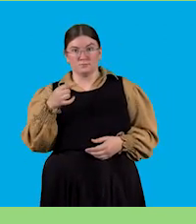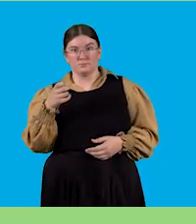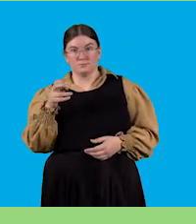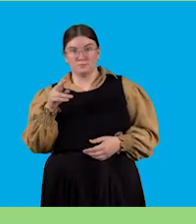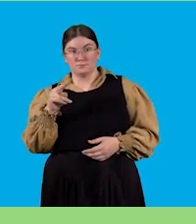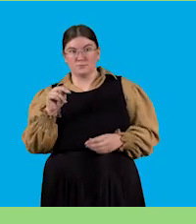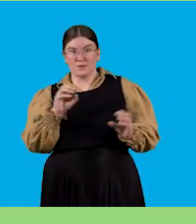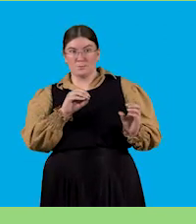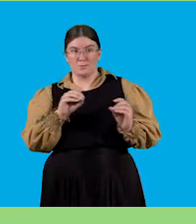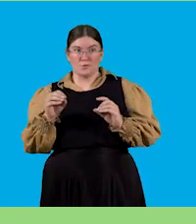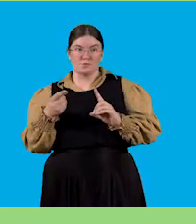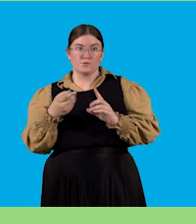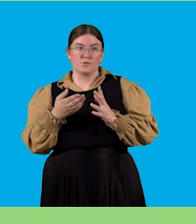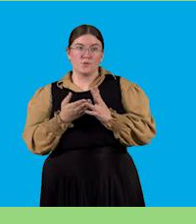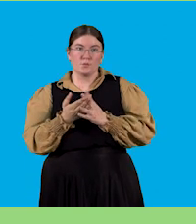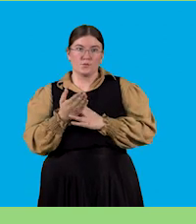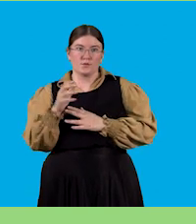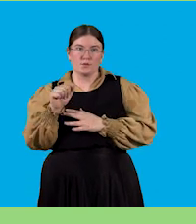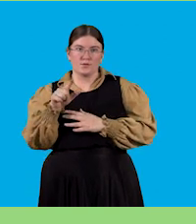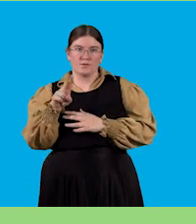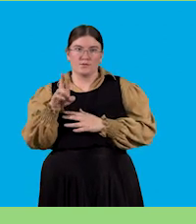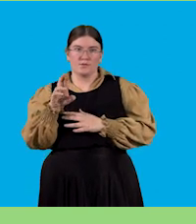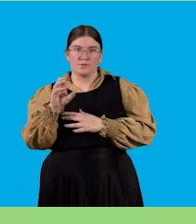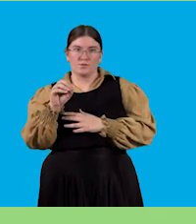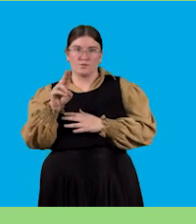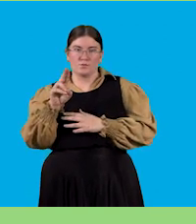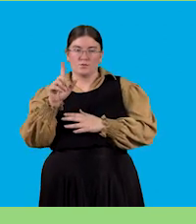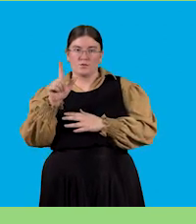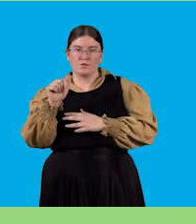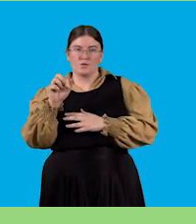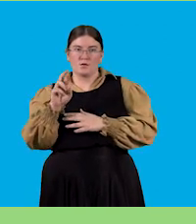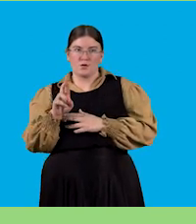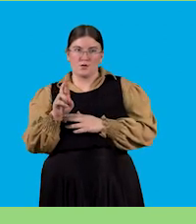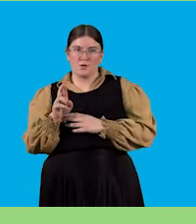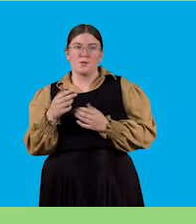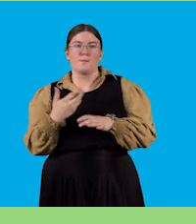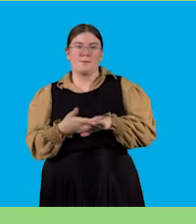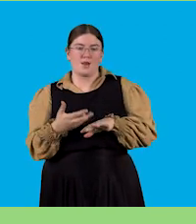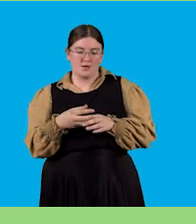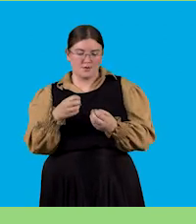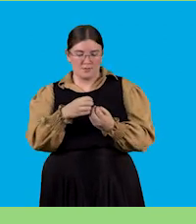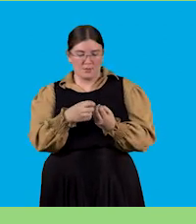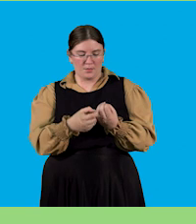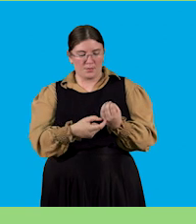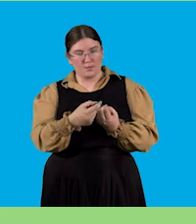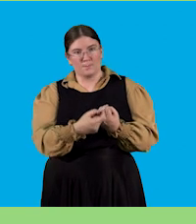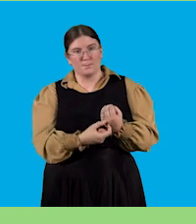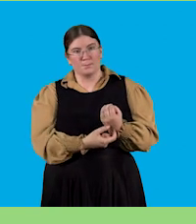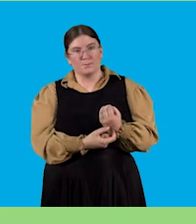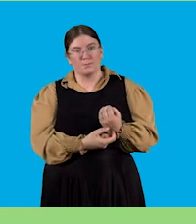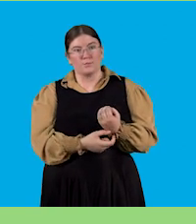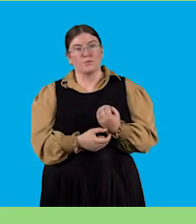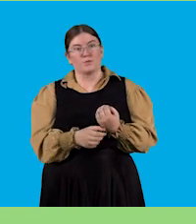oxygen into the alveolus. There's an exchange of gases between the alveolus and the blood capillaries.